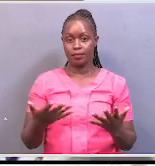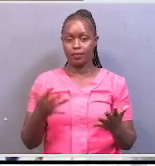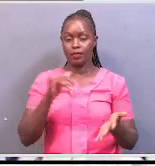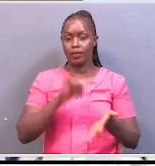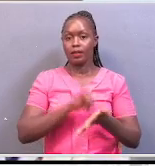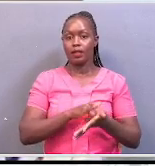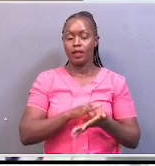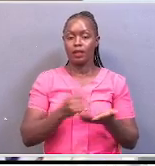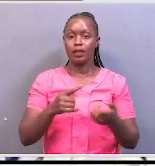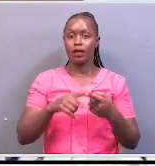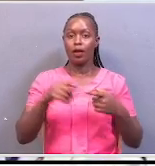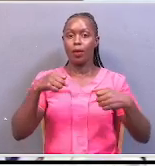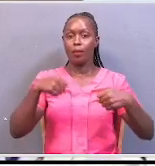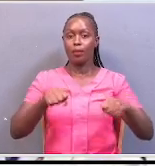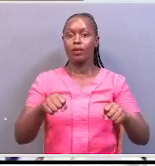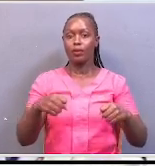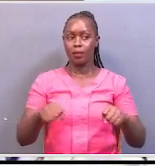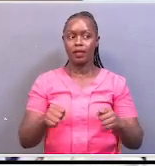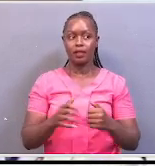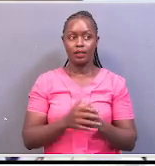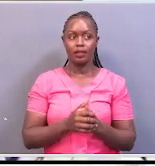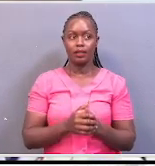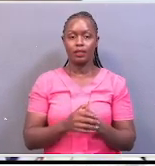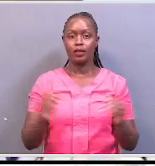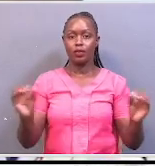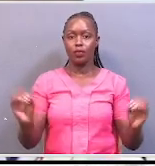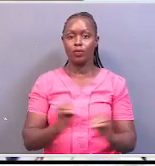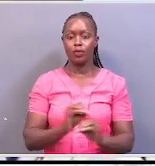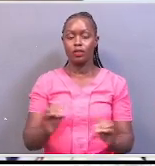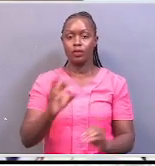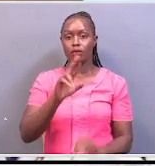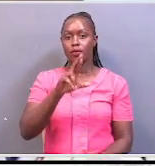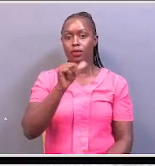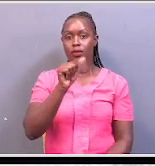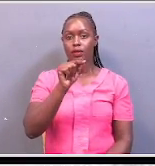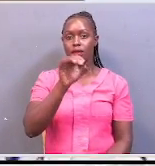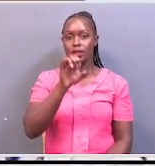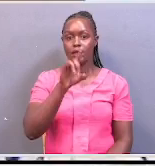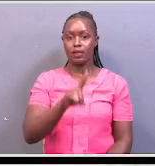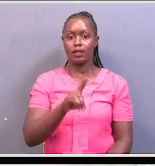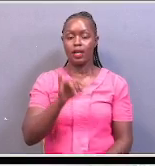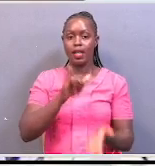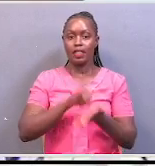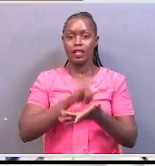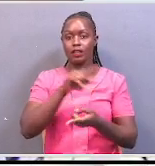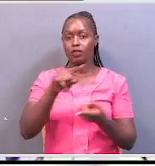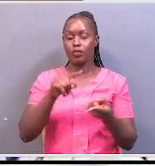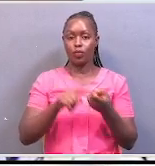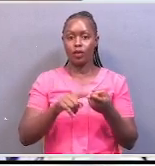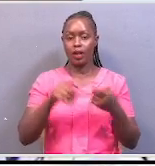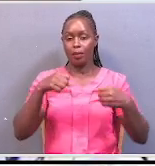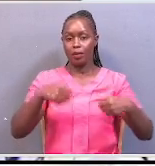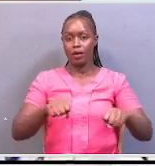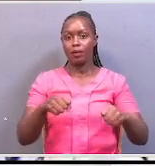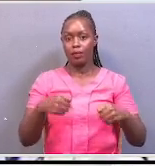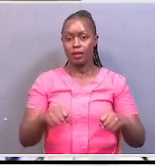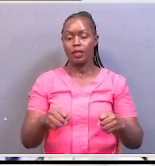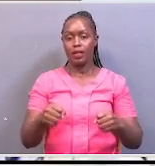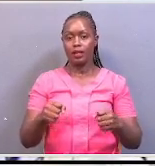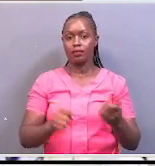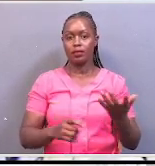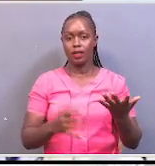that motorbikes were zero rated, and that is when Boda Boda